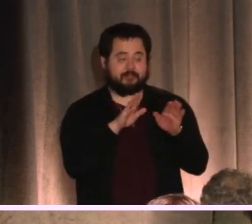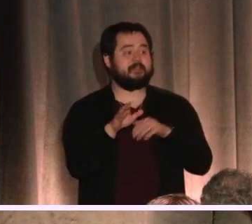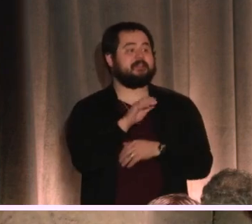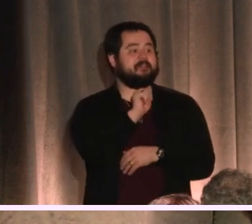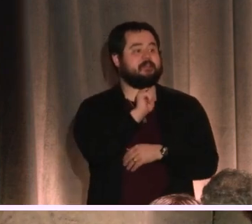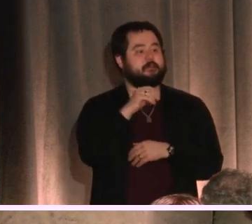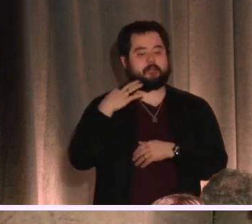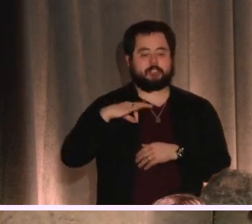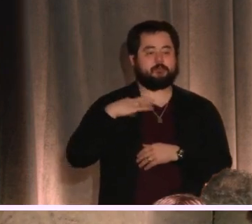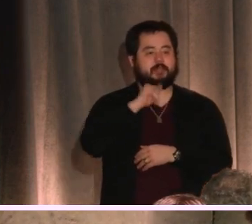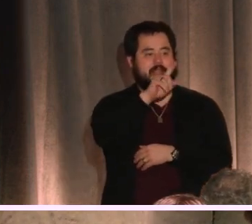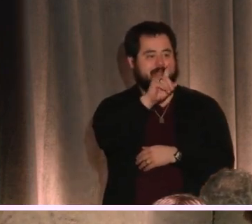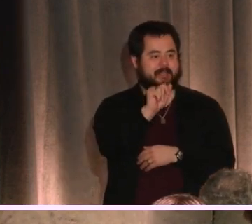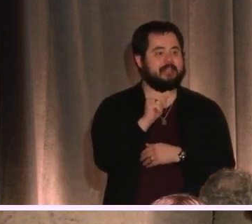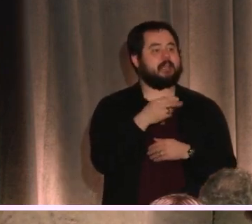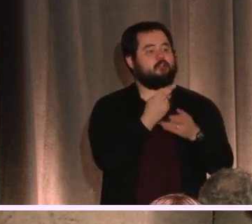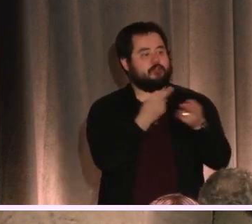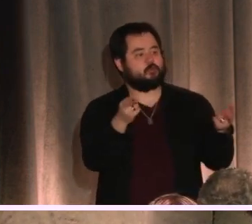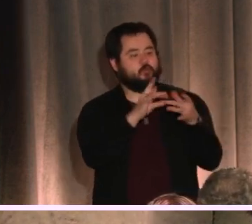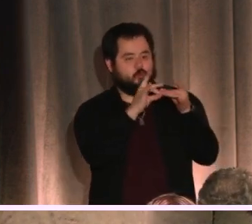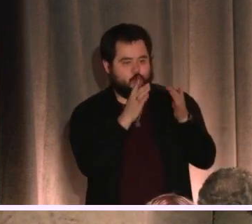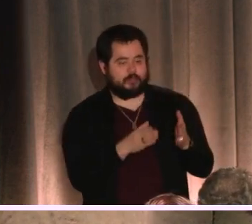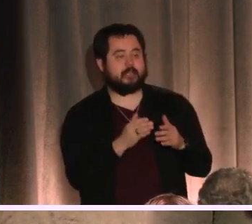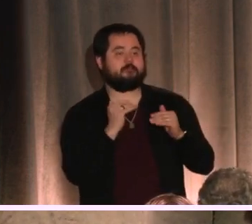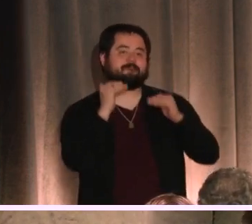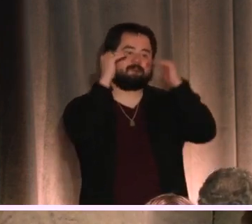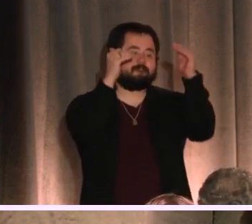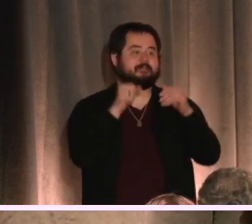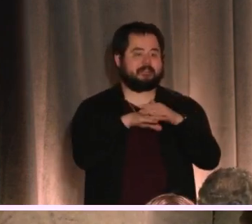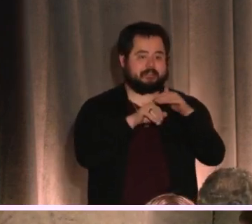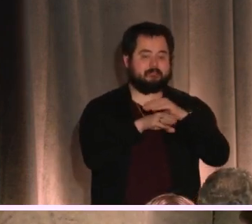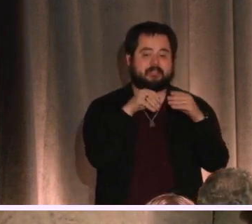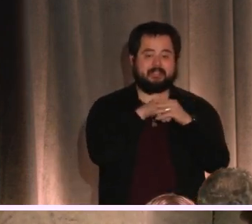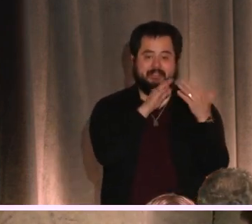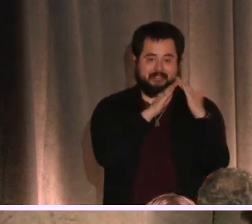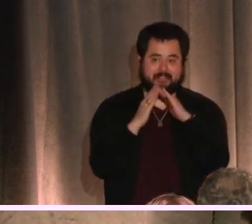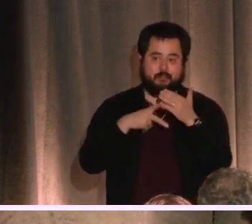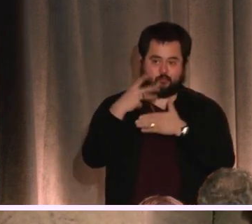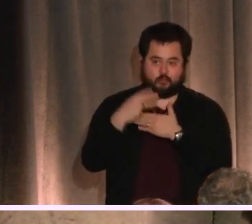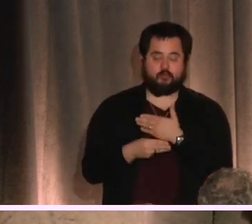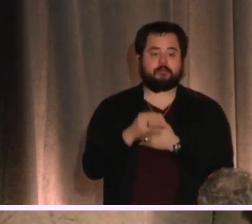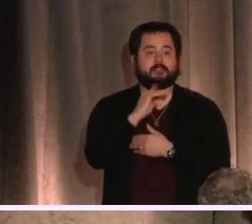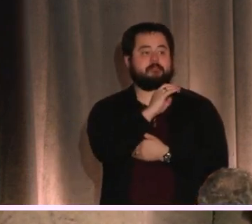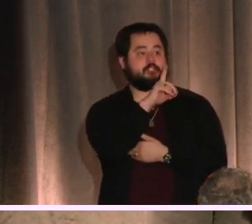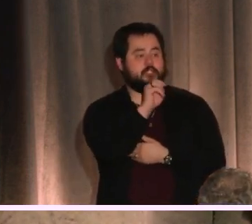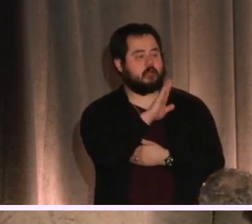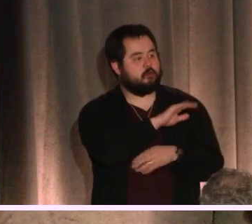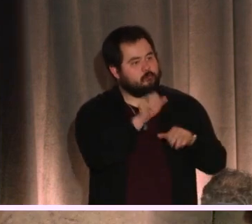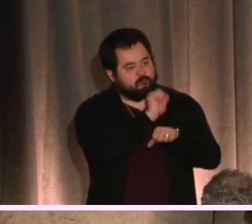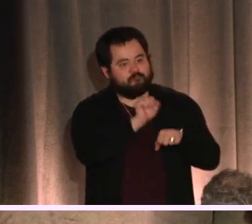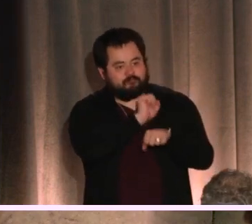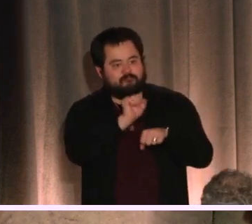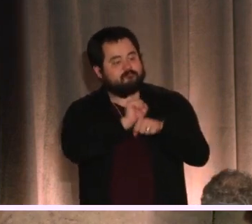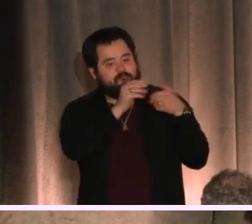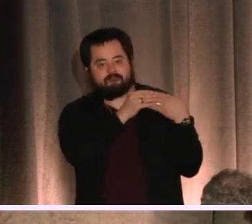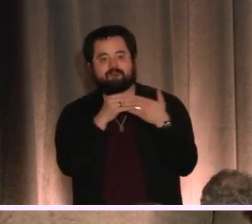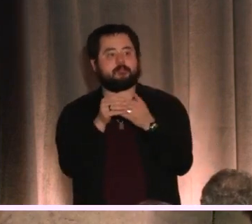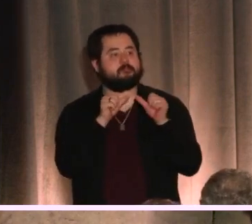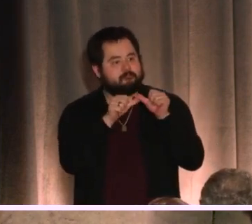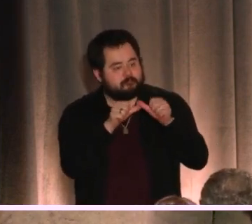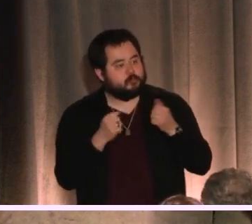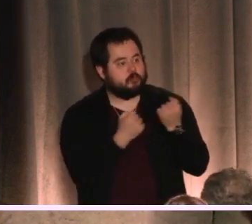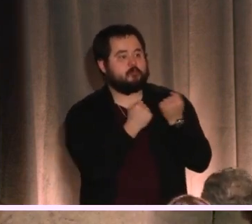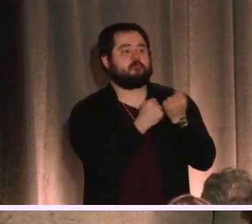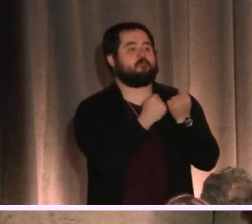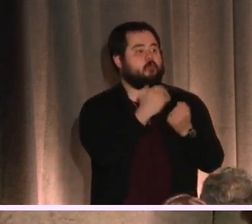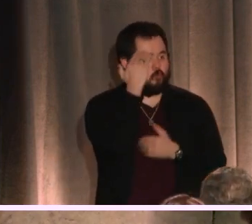Resources Coordinator, advancing accessibility in city programs. Michelle's tireless efforts and leadership continue to promote awareness